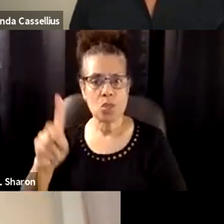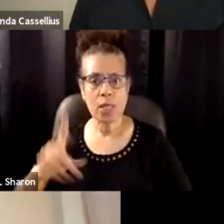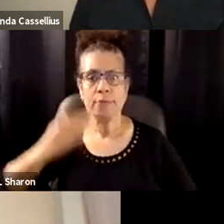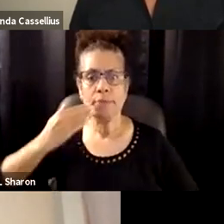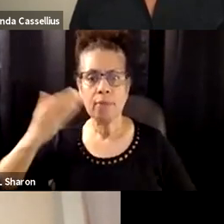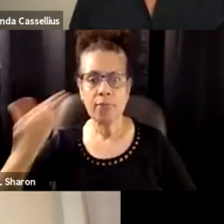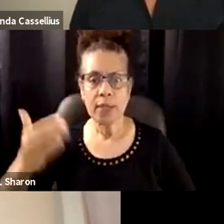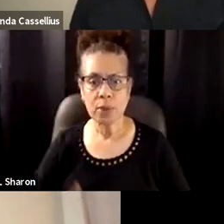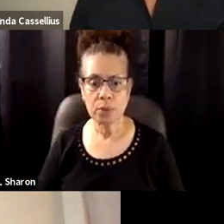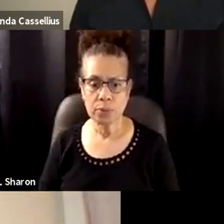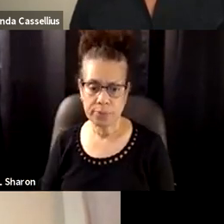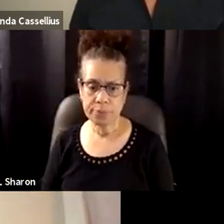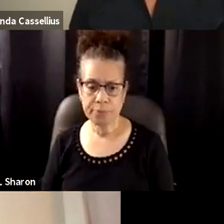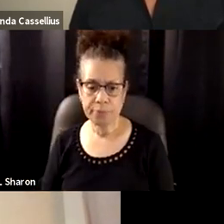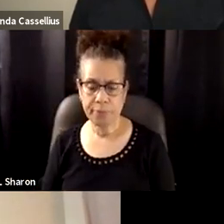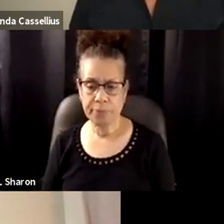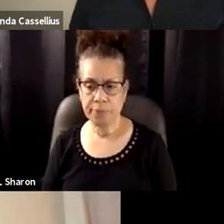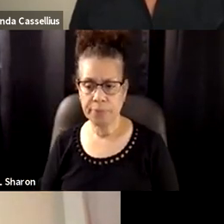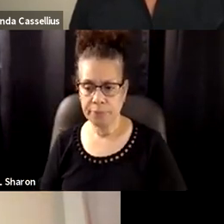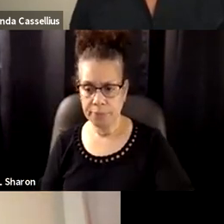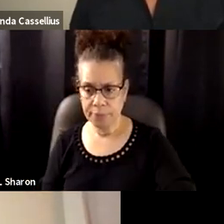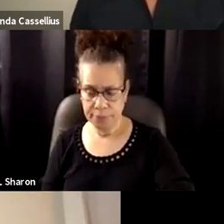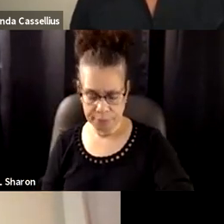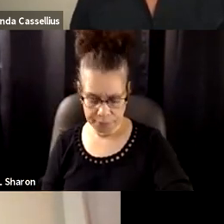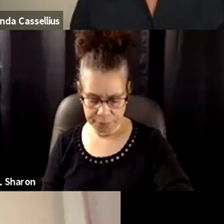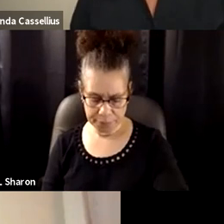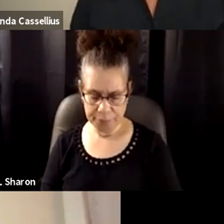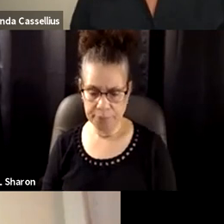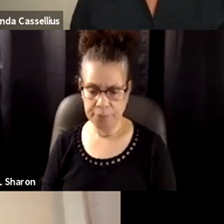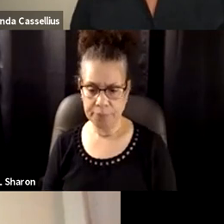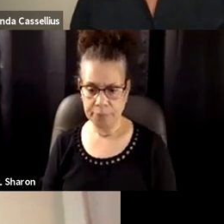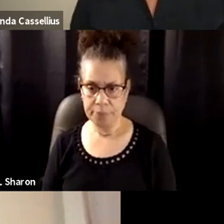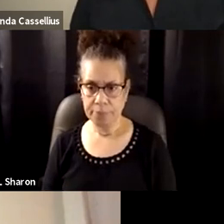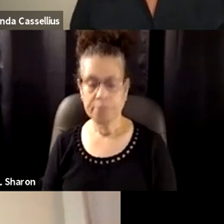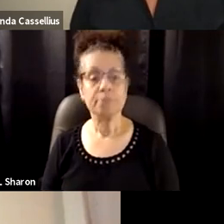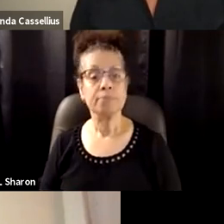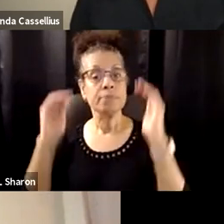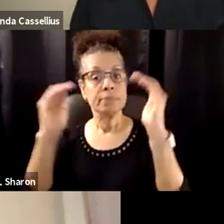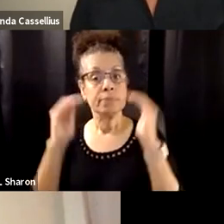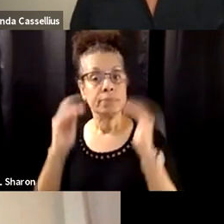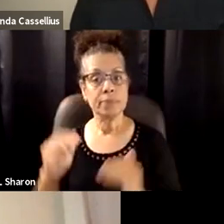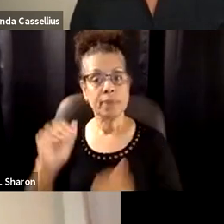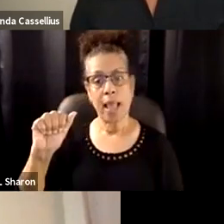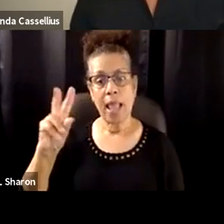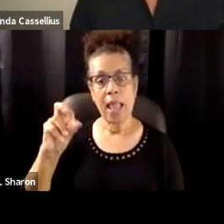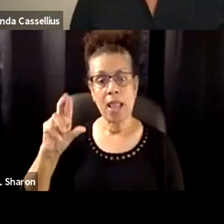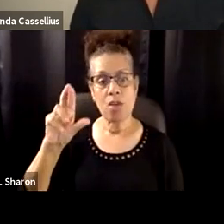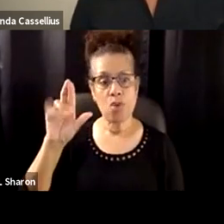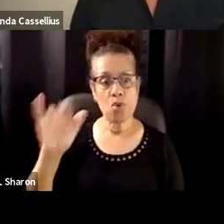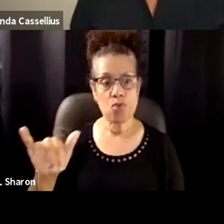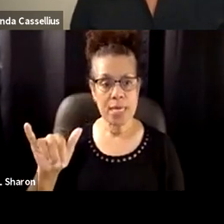attention thank you our next speaker is avery salmir de